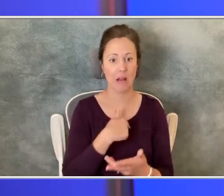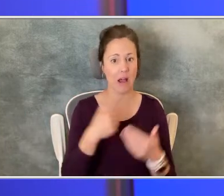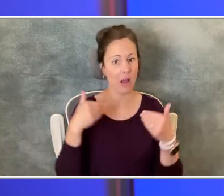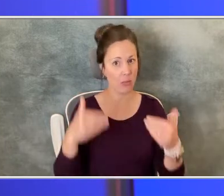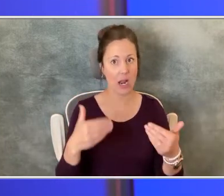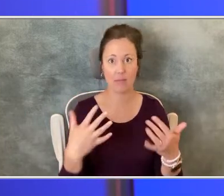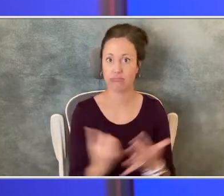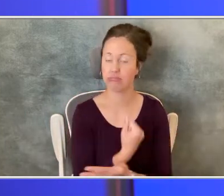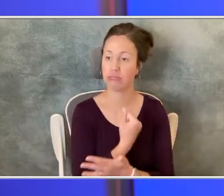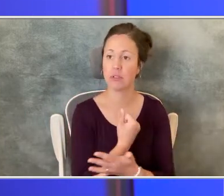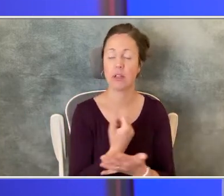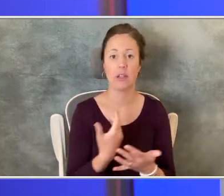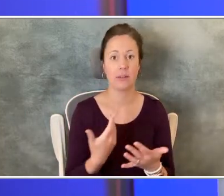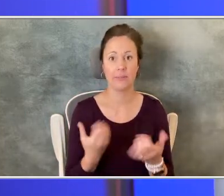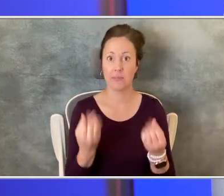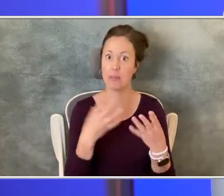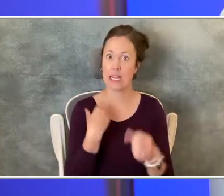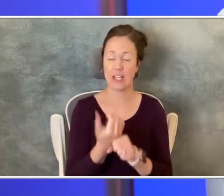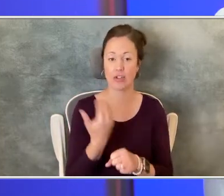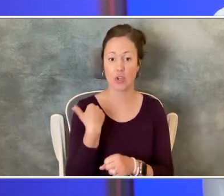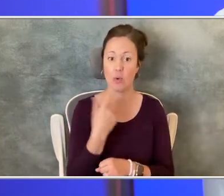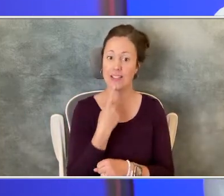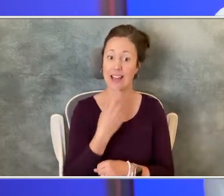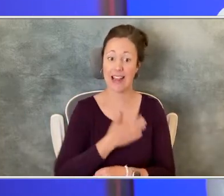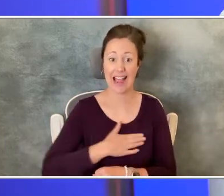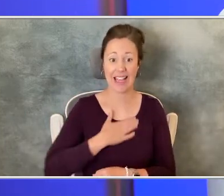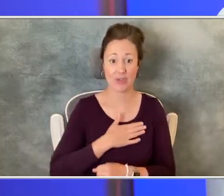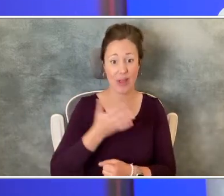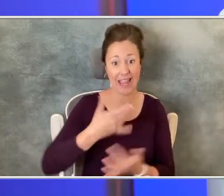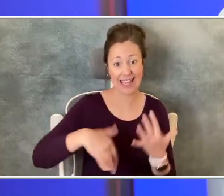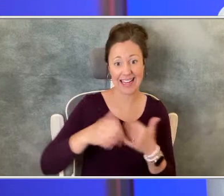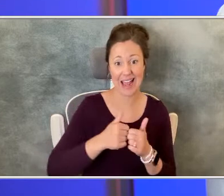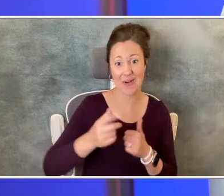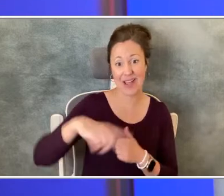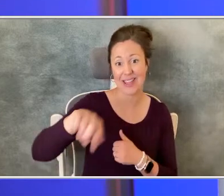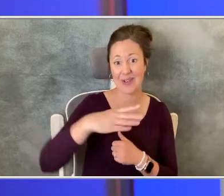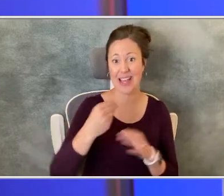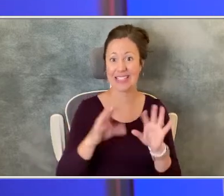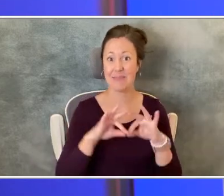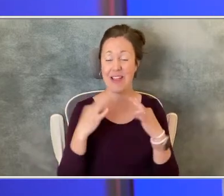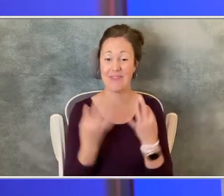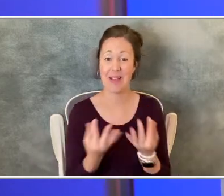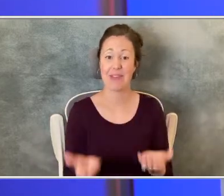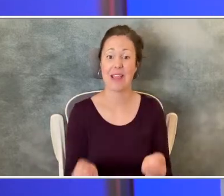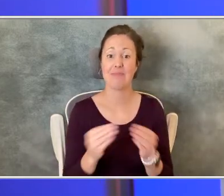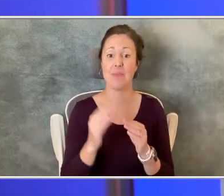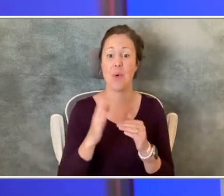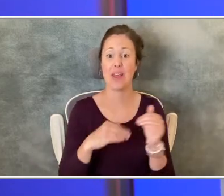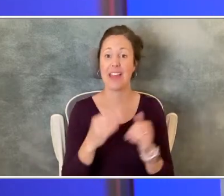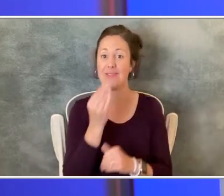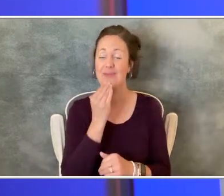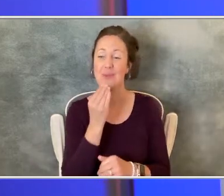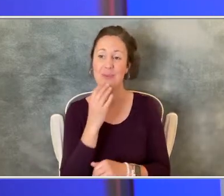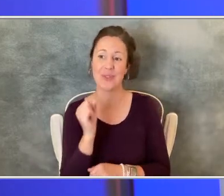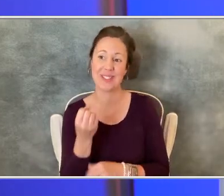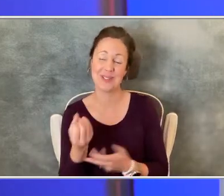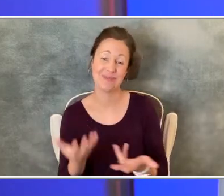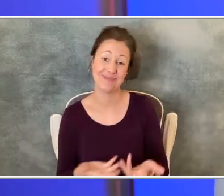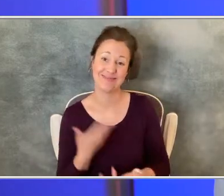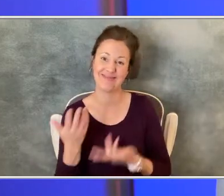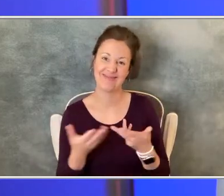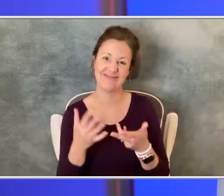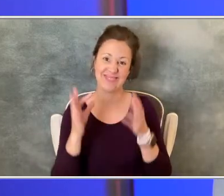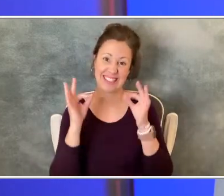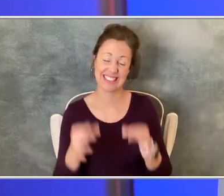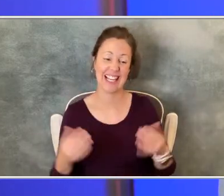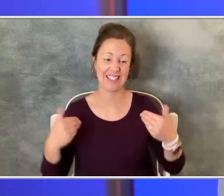ago and said, you know, I enjoy hanging out with you guys and with my family more than any kind of food stuff I could eat. And there are